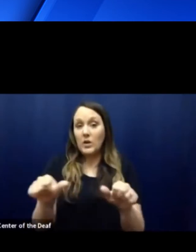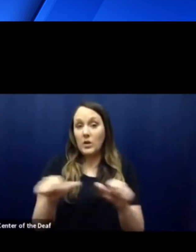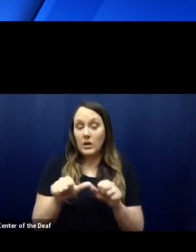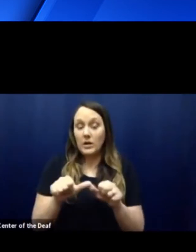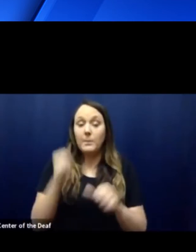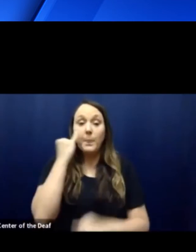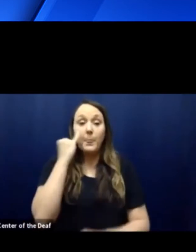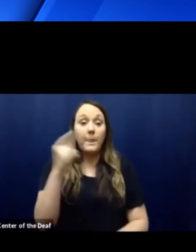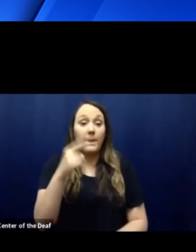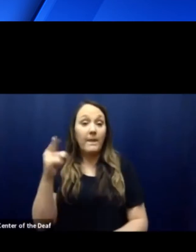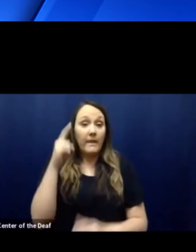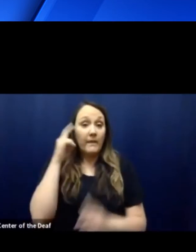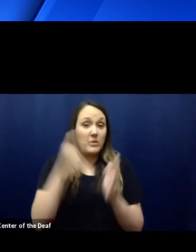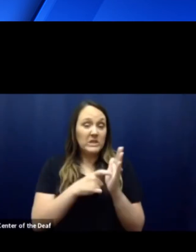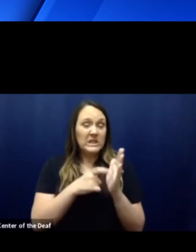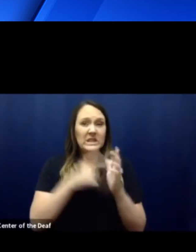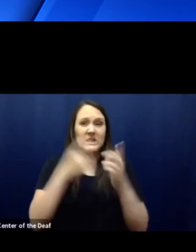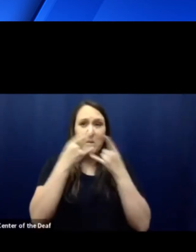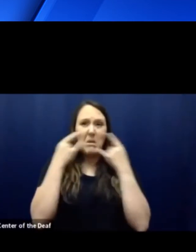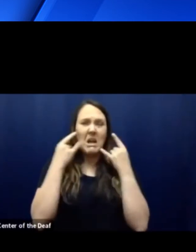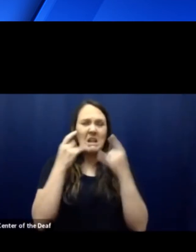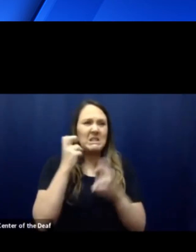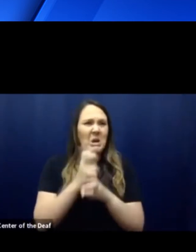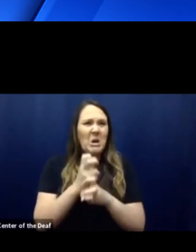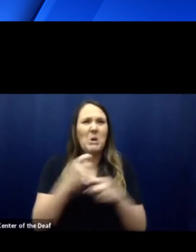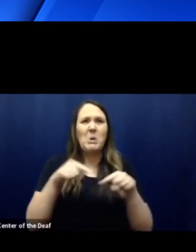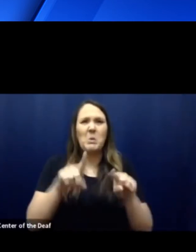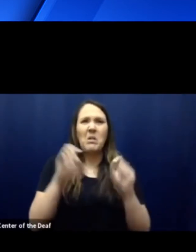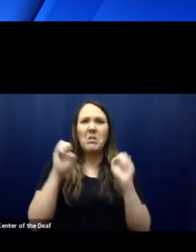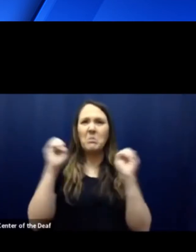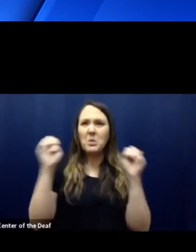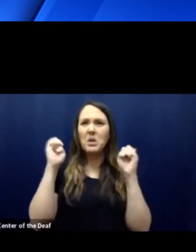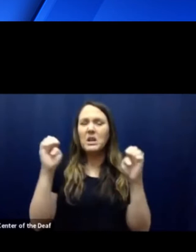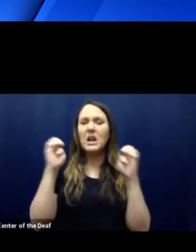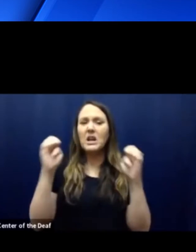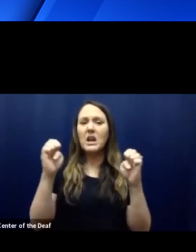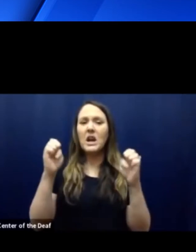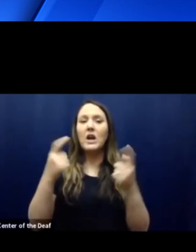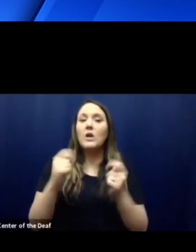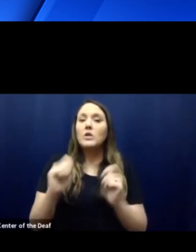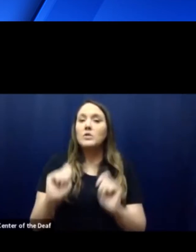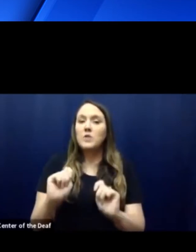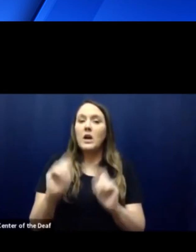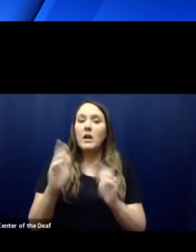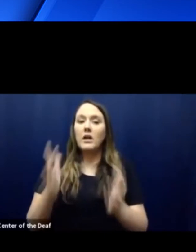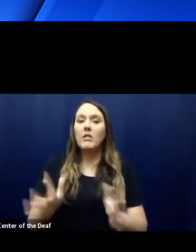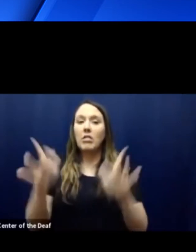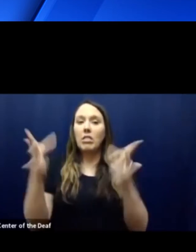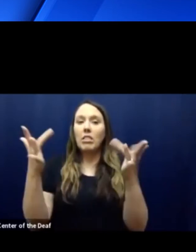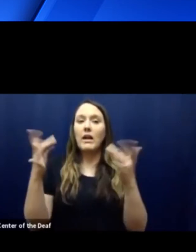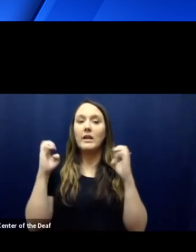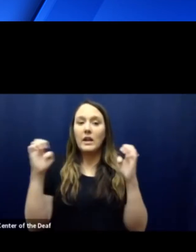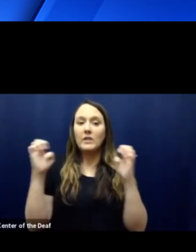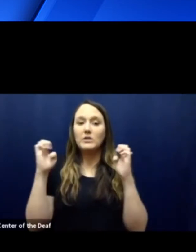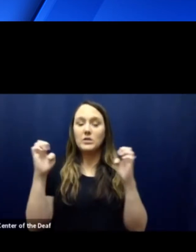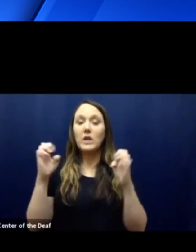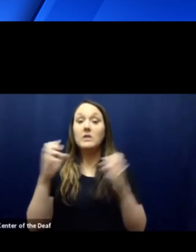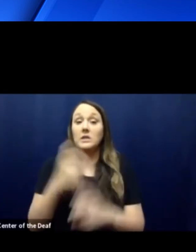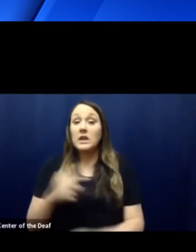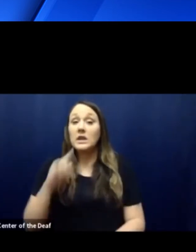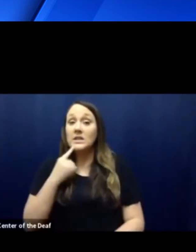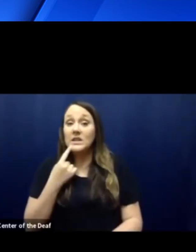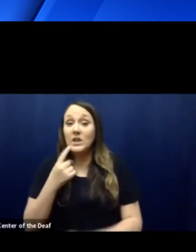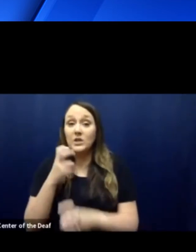wearing a mask is too difficult while working out, consider doing any vigorous exercise outside,